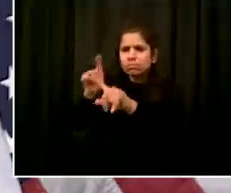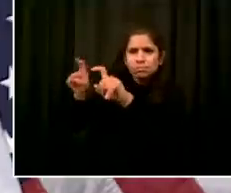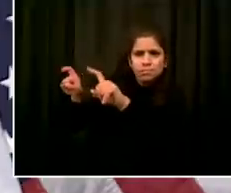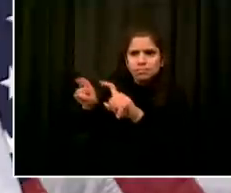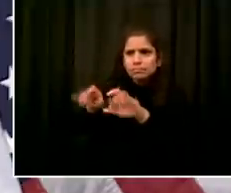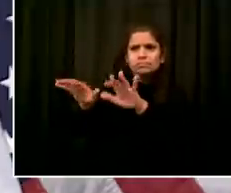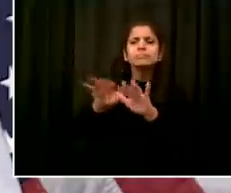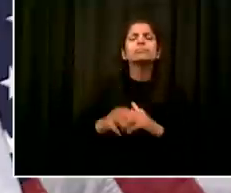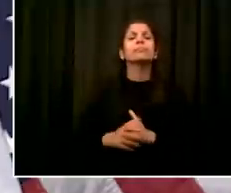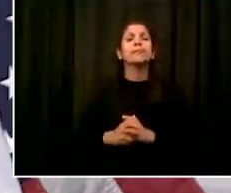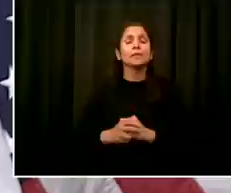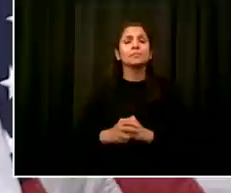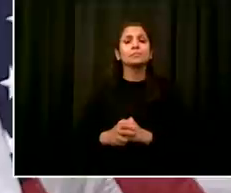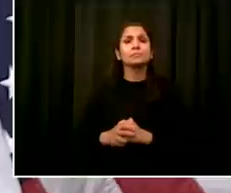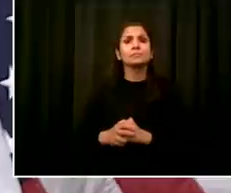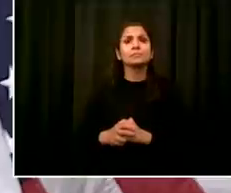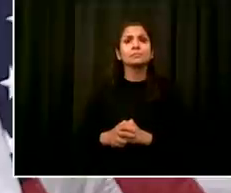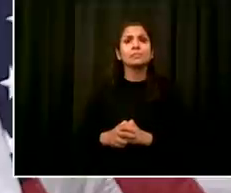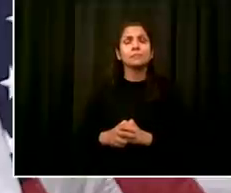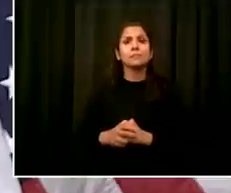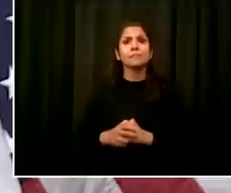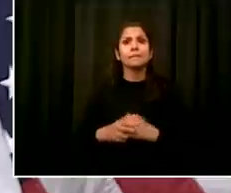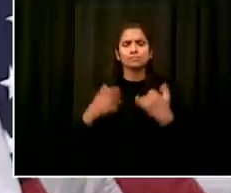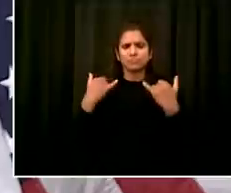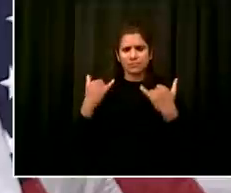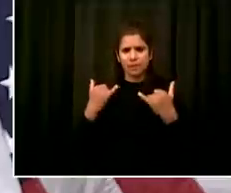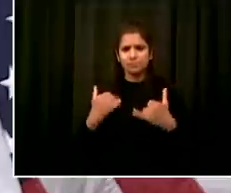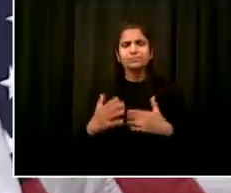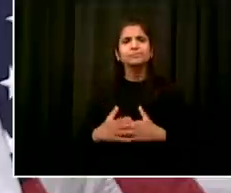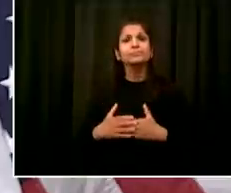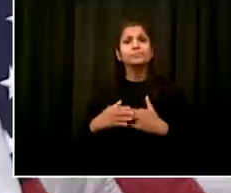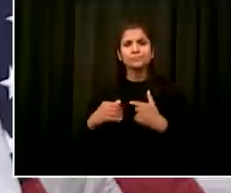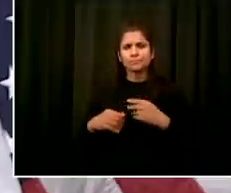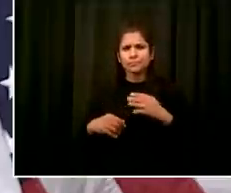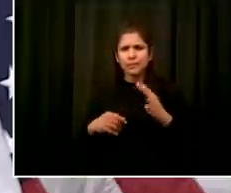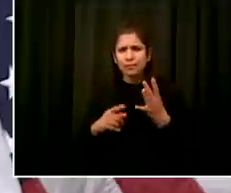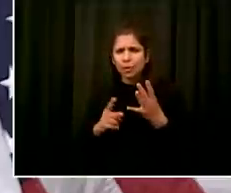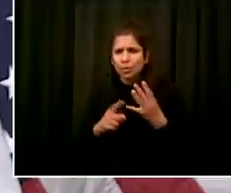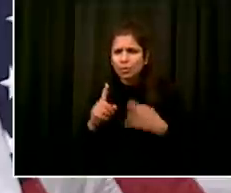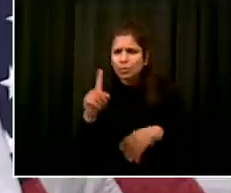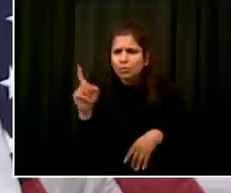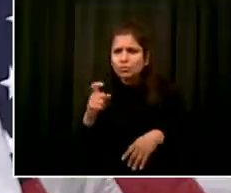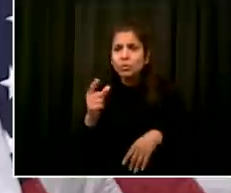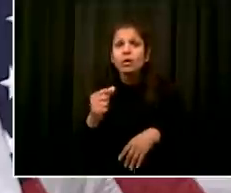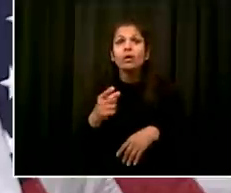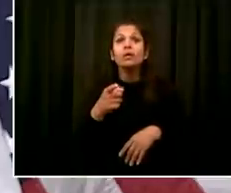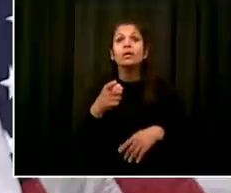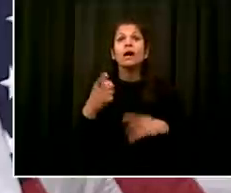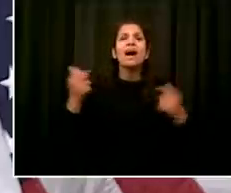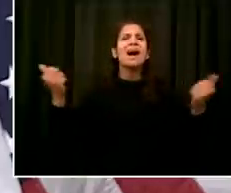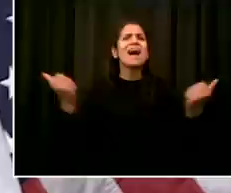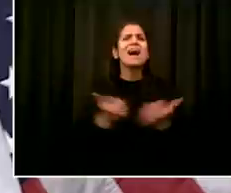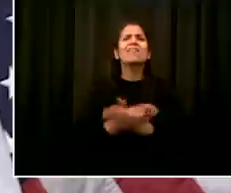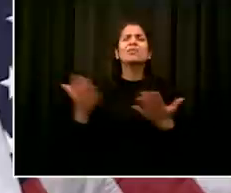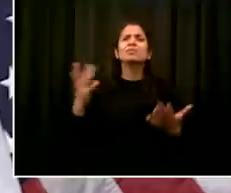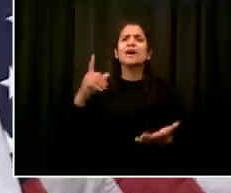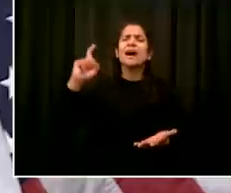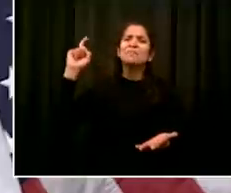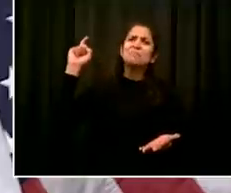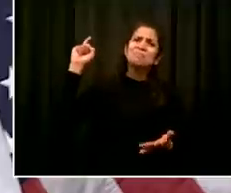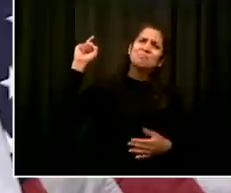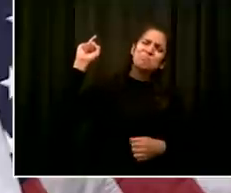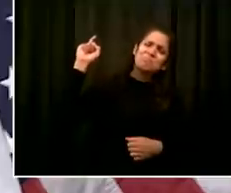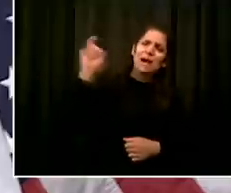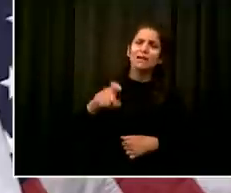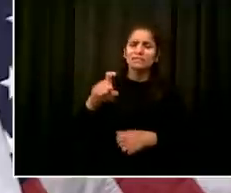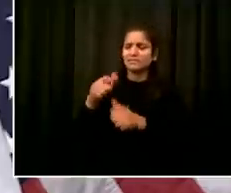And then obviously, we must do everything safely. So I understand the complexities